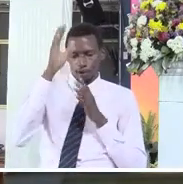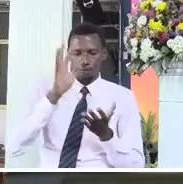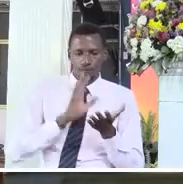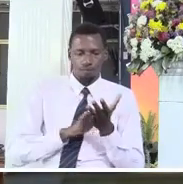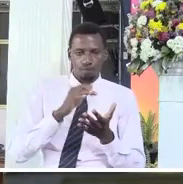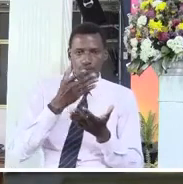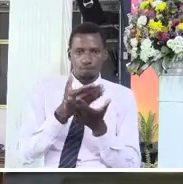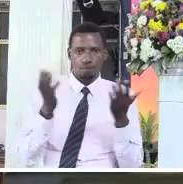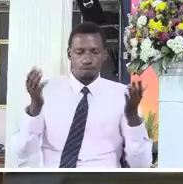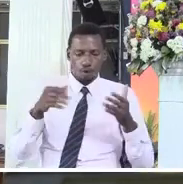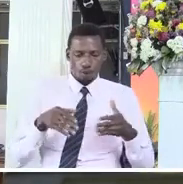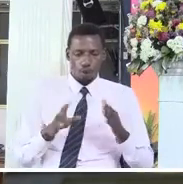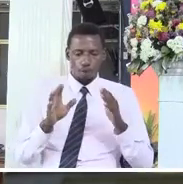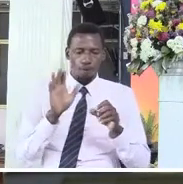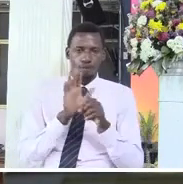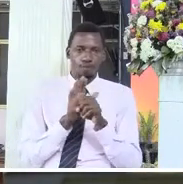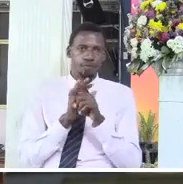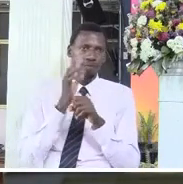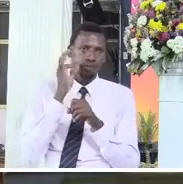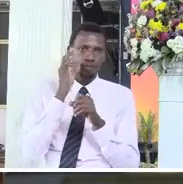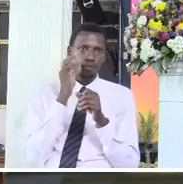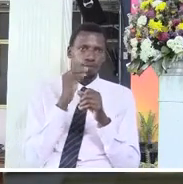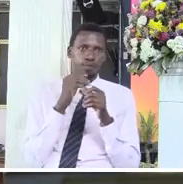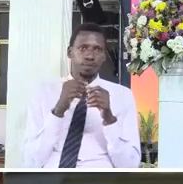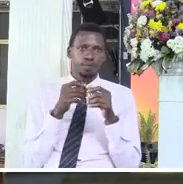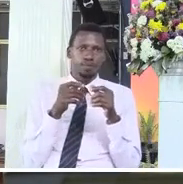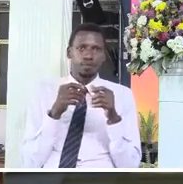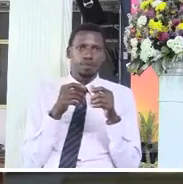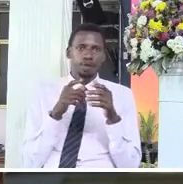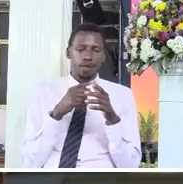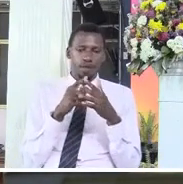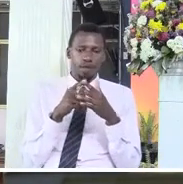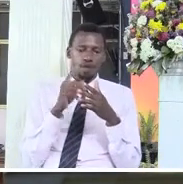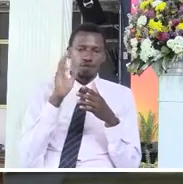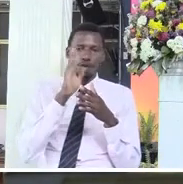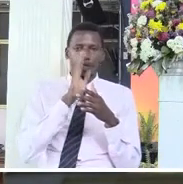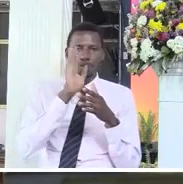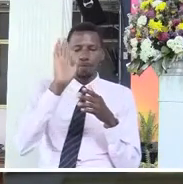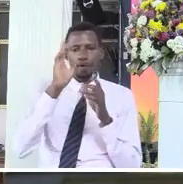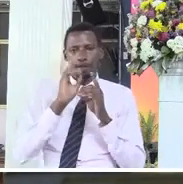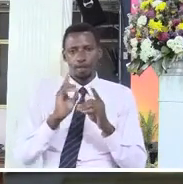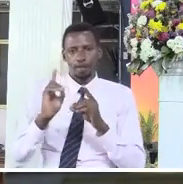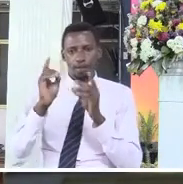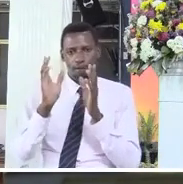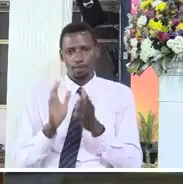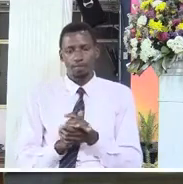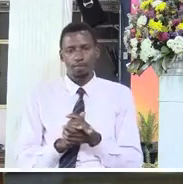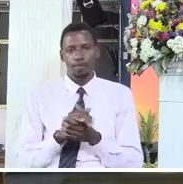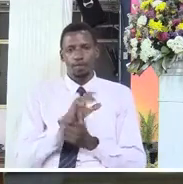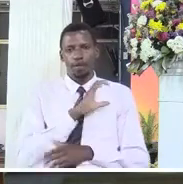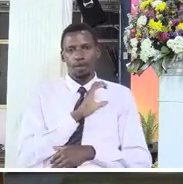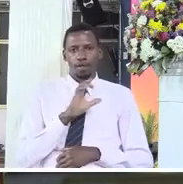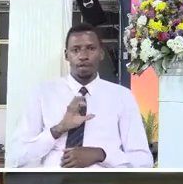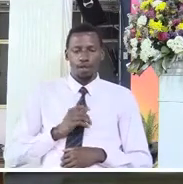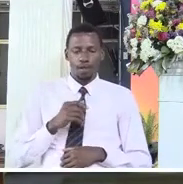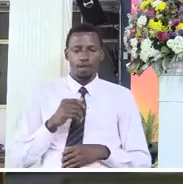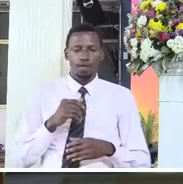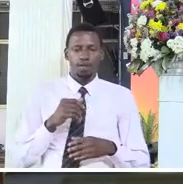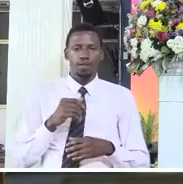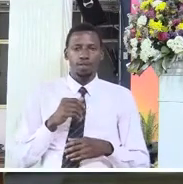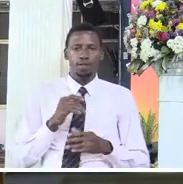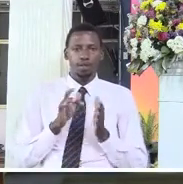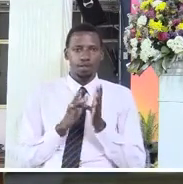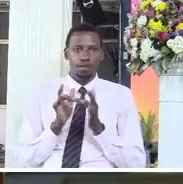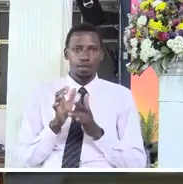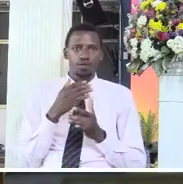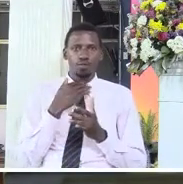fruit, so shall ye be my disciples." Christ desires us to bear much fruit. The